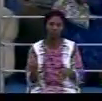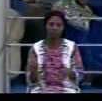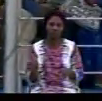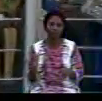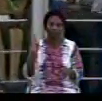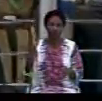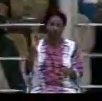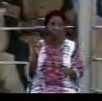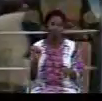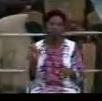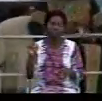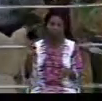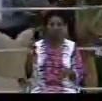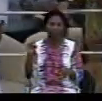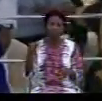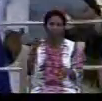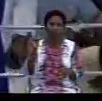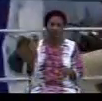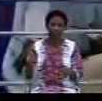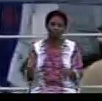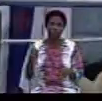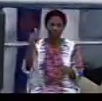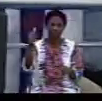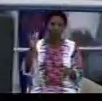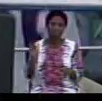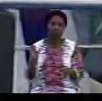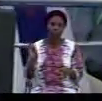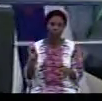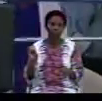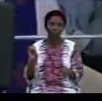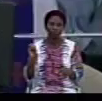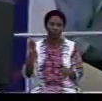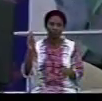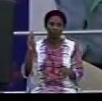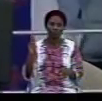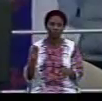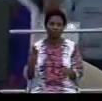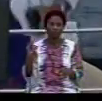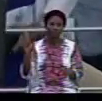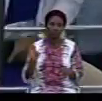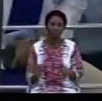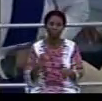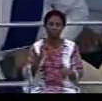Welcome the man of God, the friend of the GS.